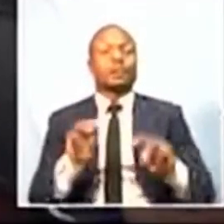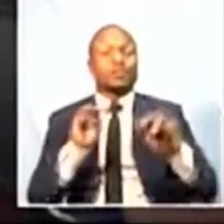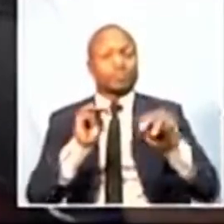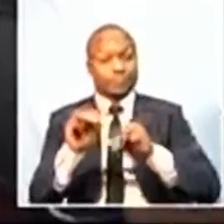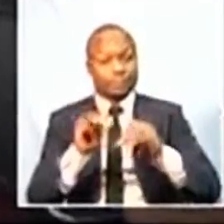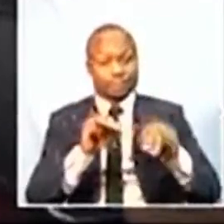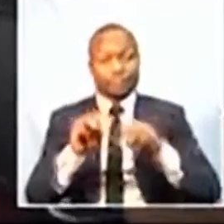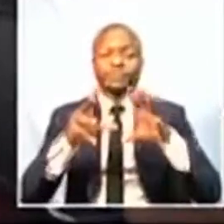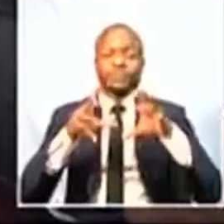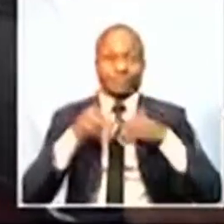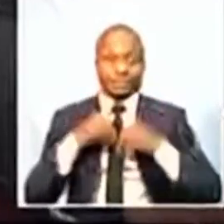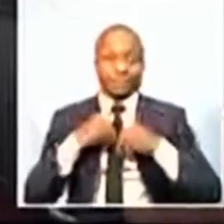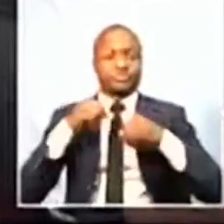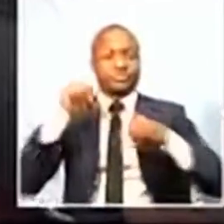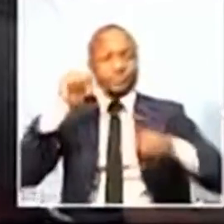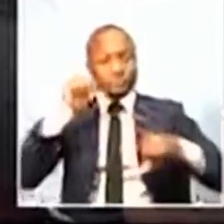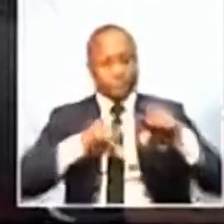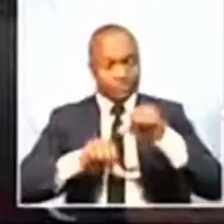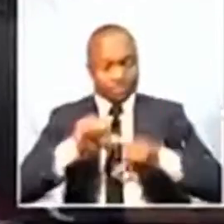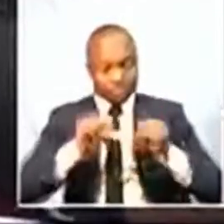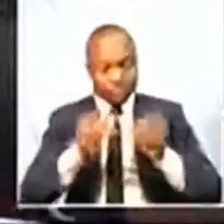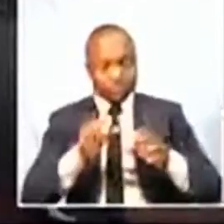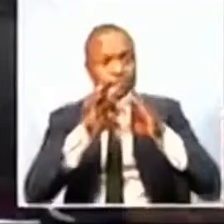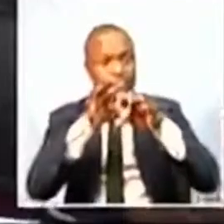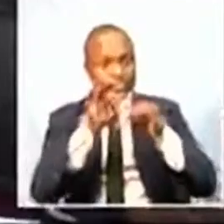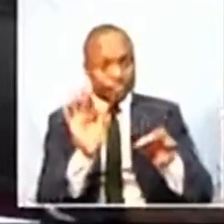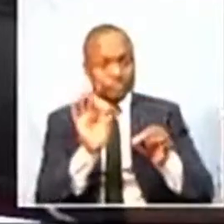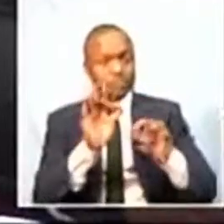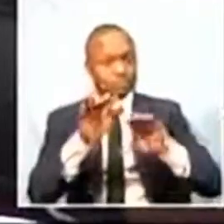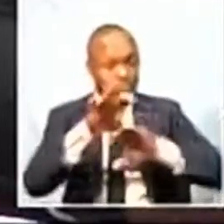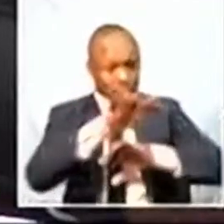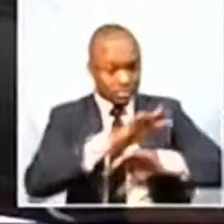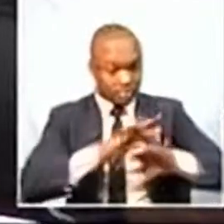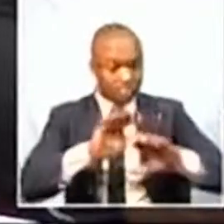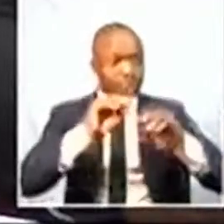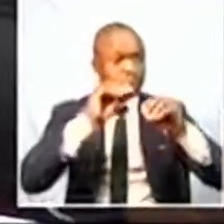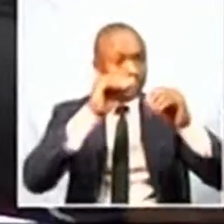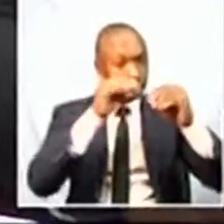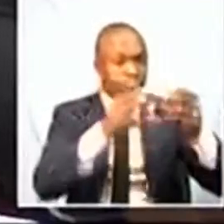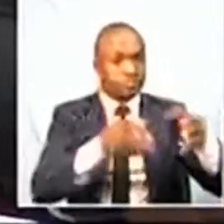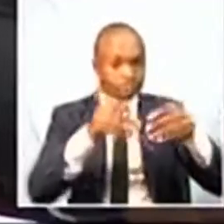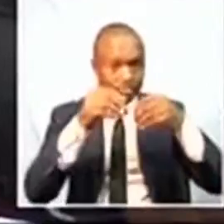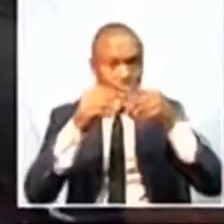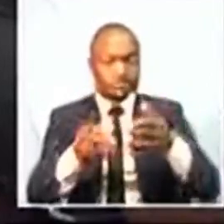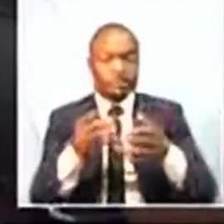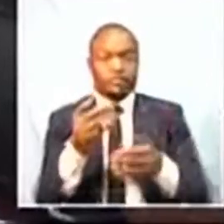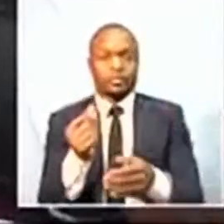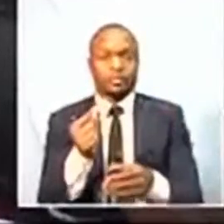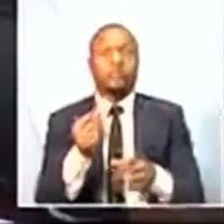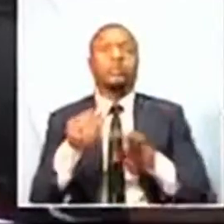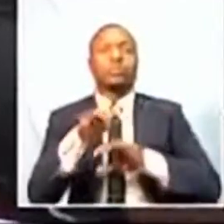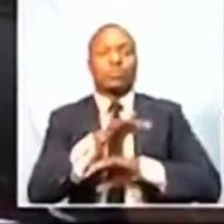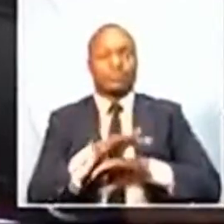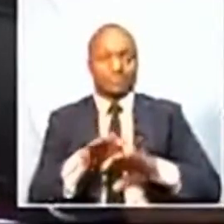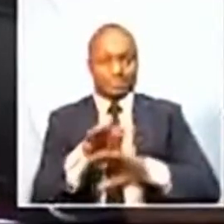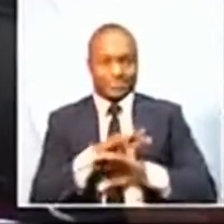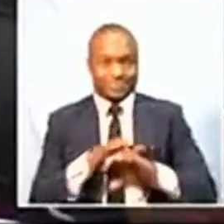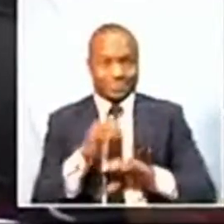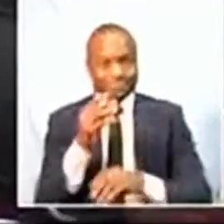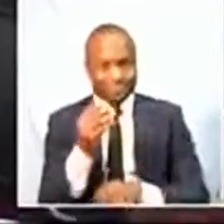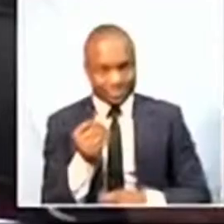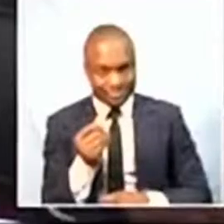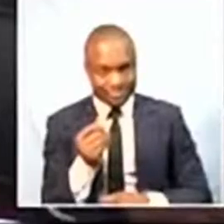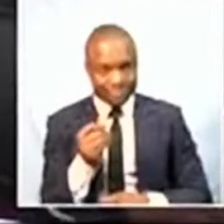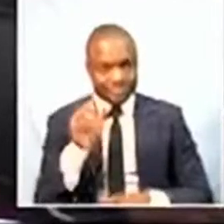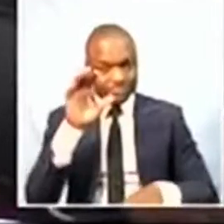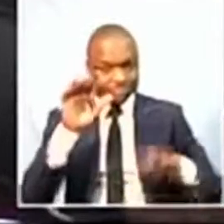management acknowledges auditors' findings over unspent funds at the end of the year. We wish to state that the balance of